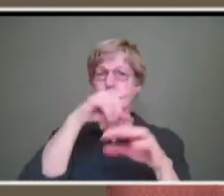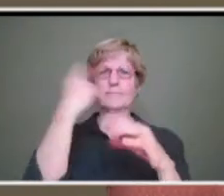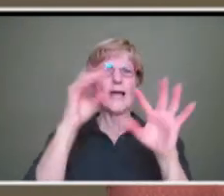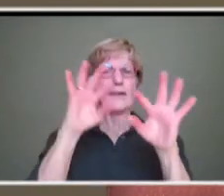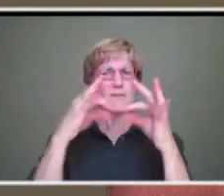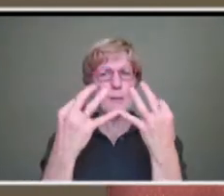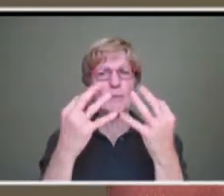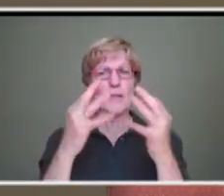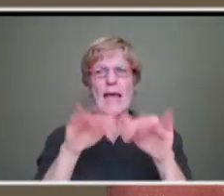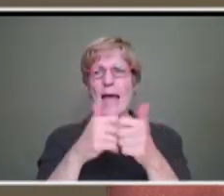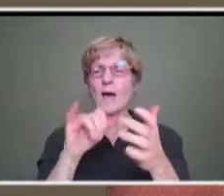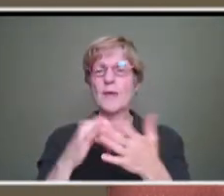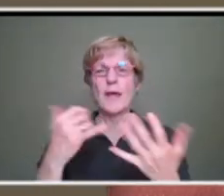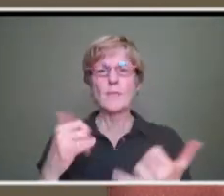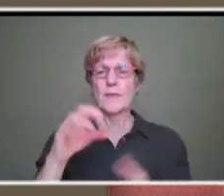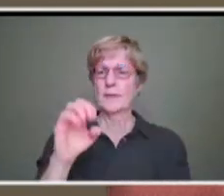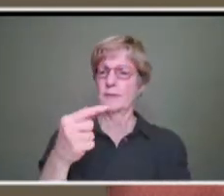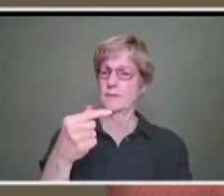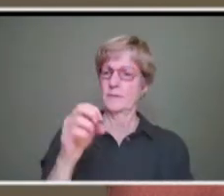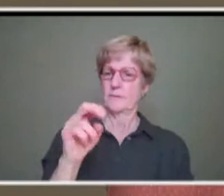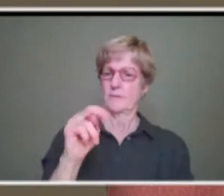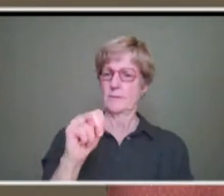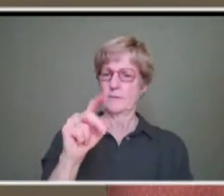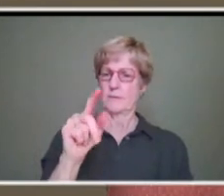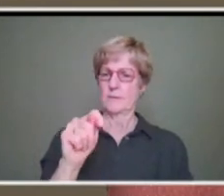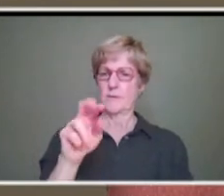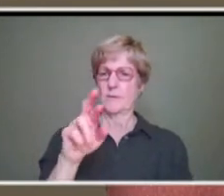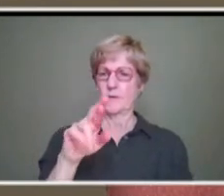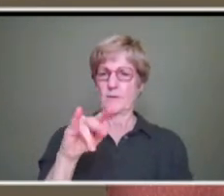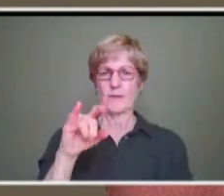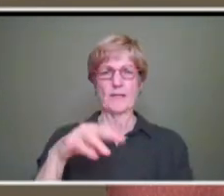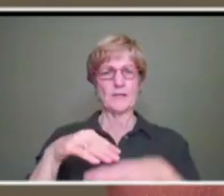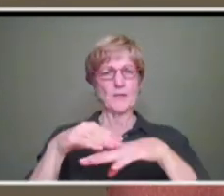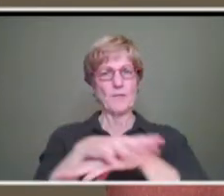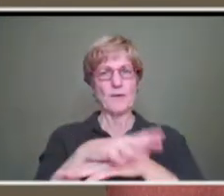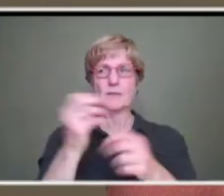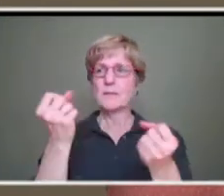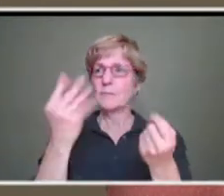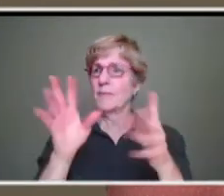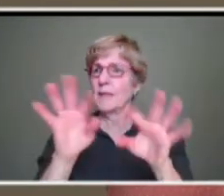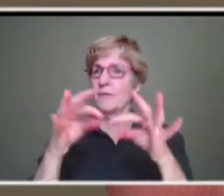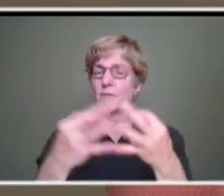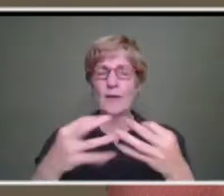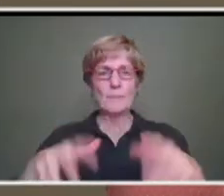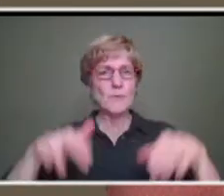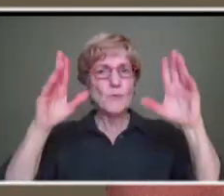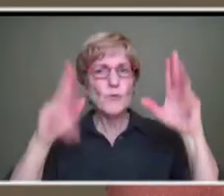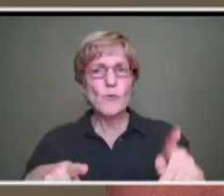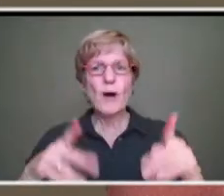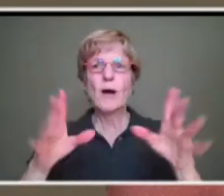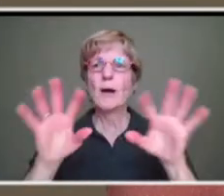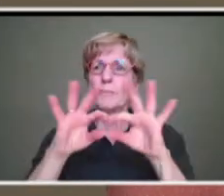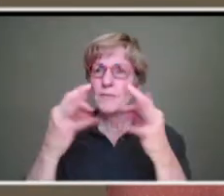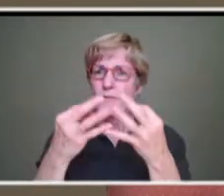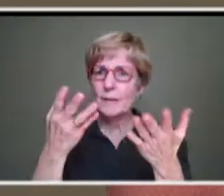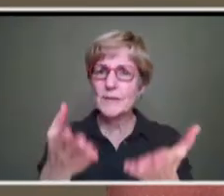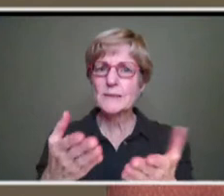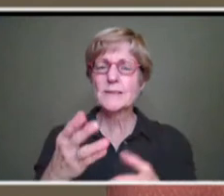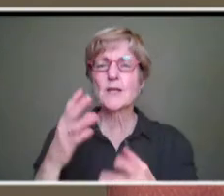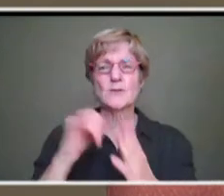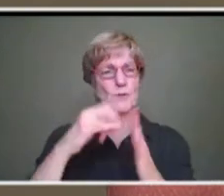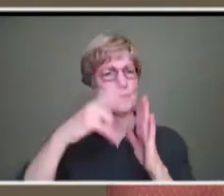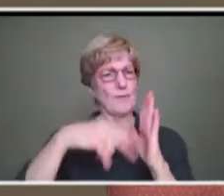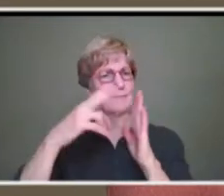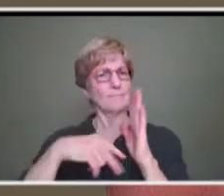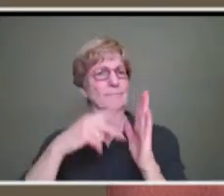has affected many families who live there so I really learned a lot from that article that was recently in the Charlotte